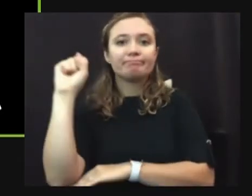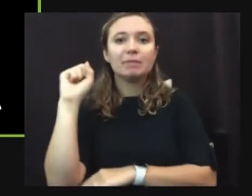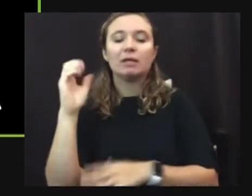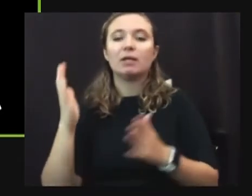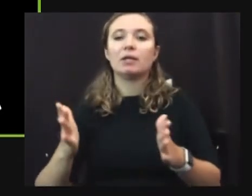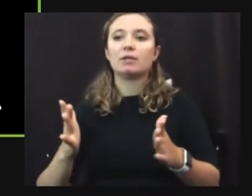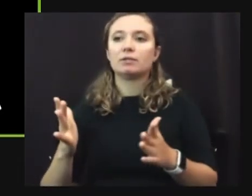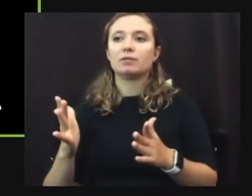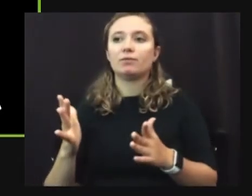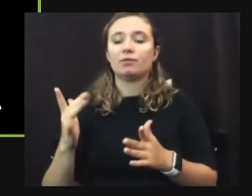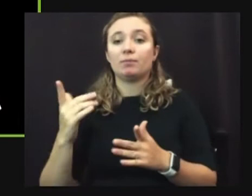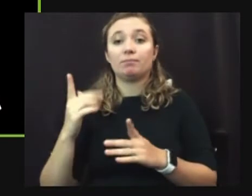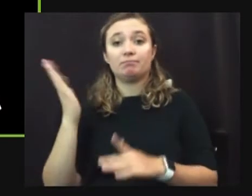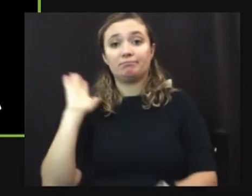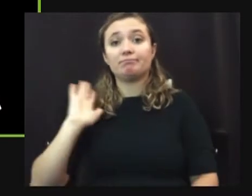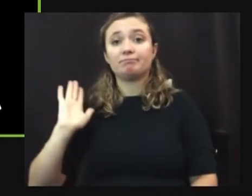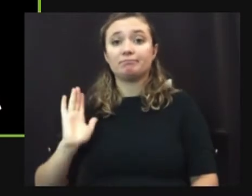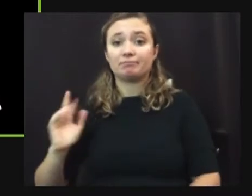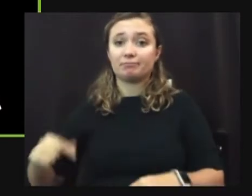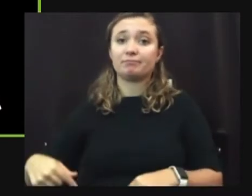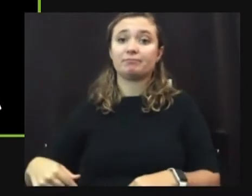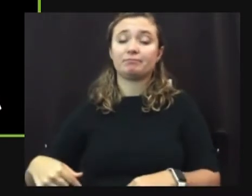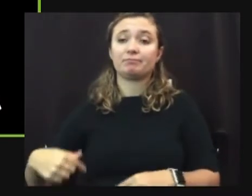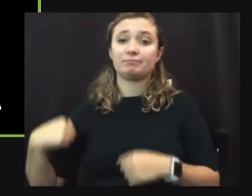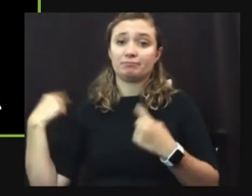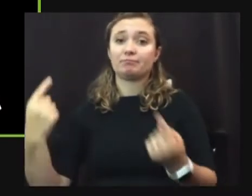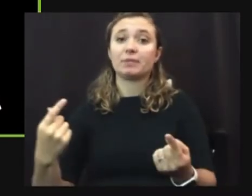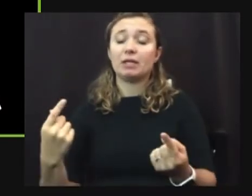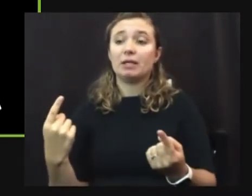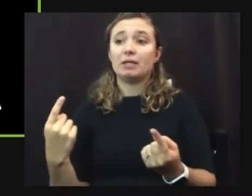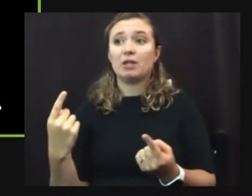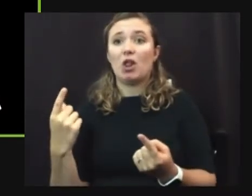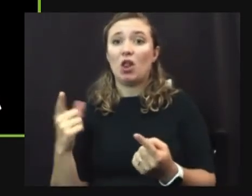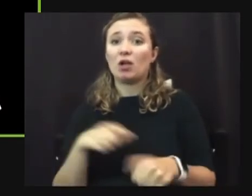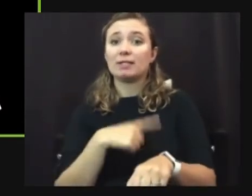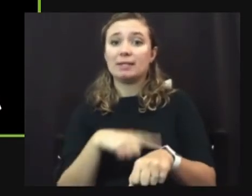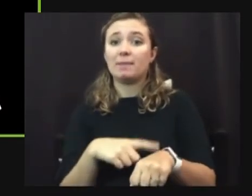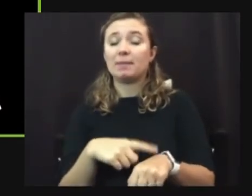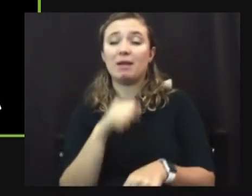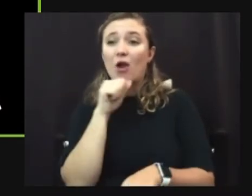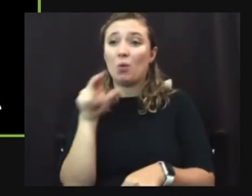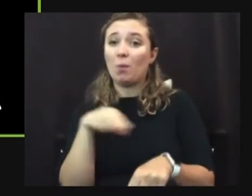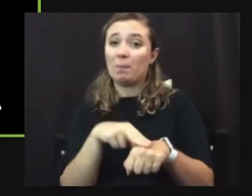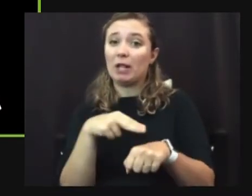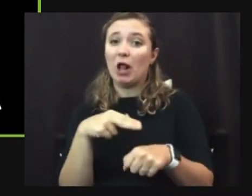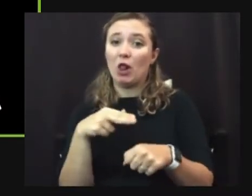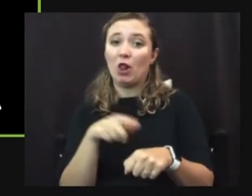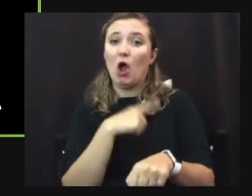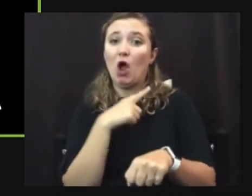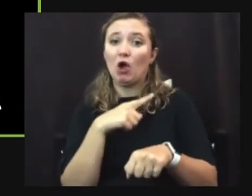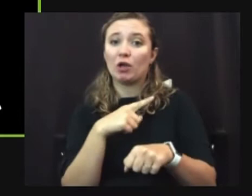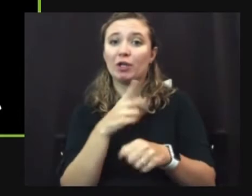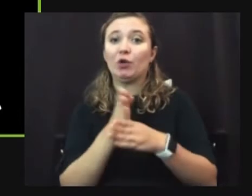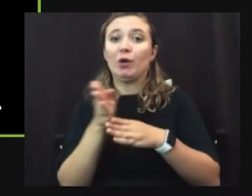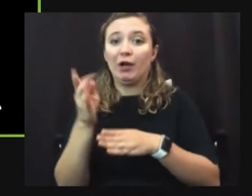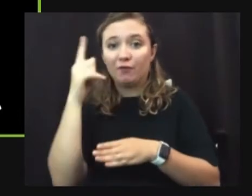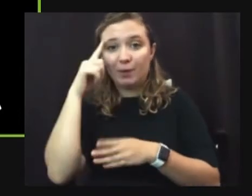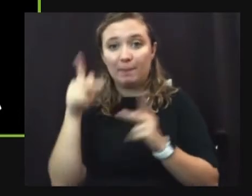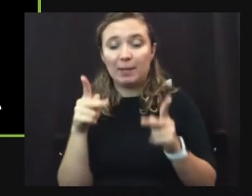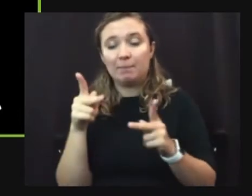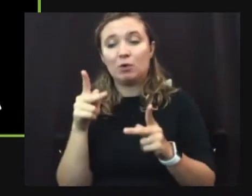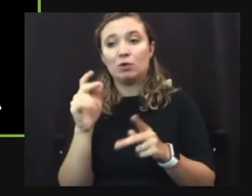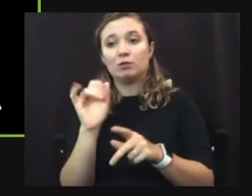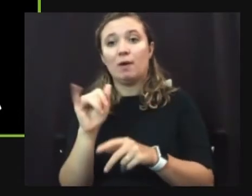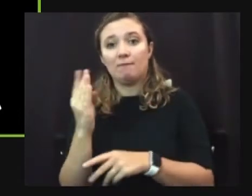to be an activist. It is not usually a long career for people, because you have to take a lot